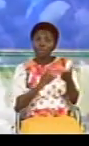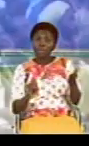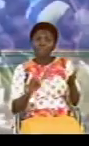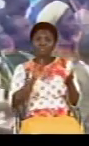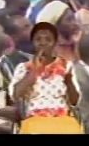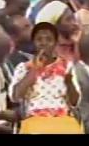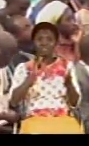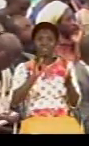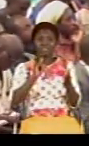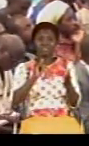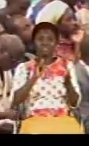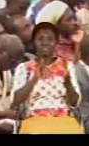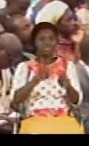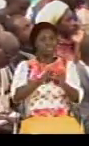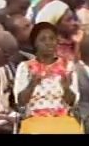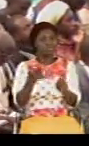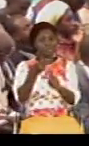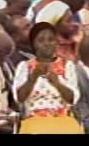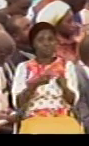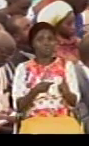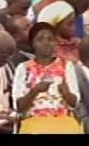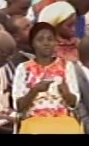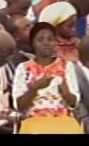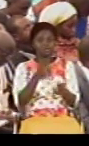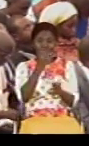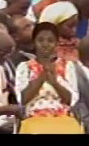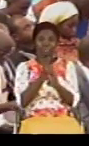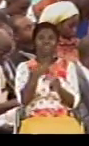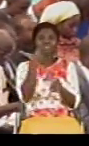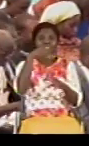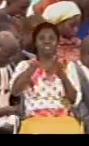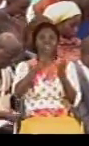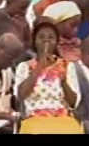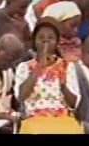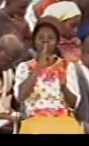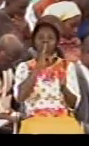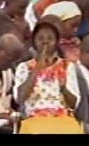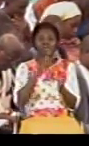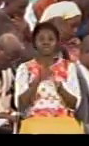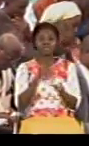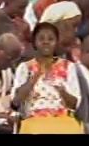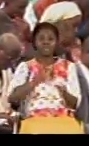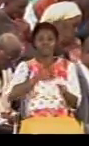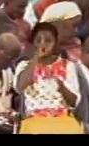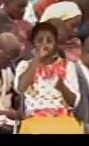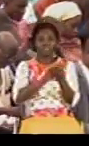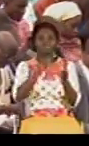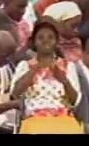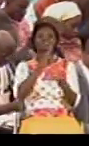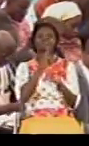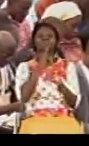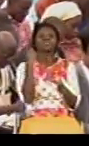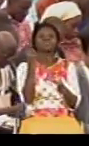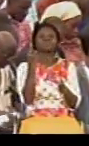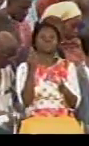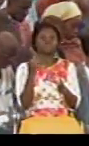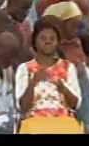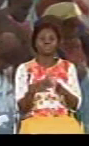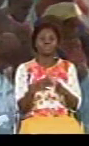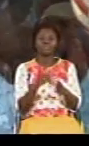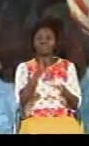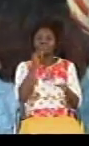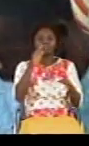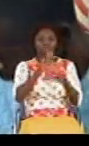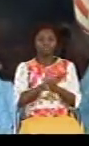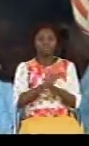your mouth, I believe, I believe. Look at John chapter 2. John chapter 2. I'm reading from